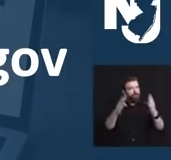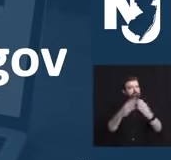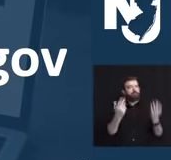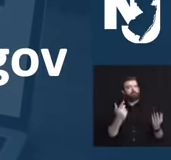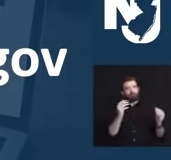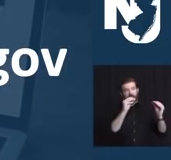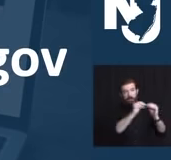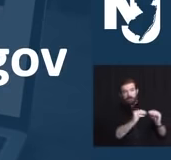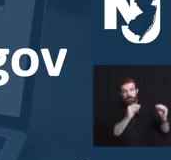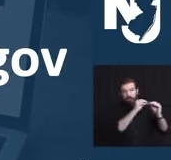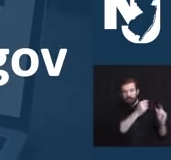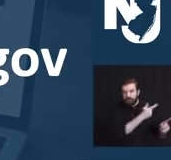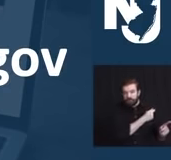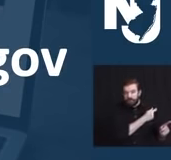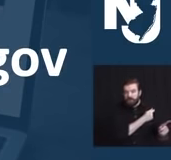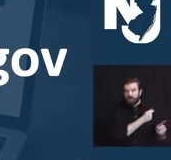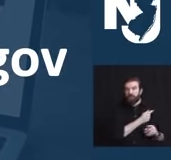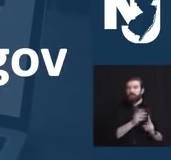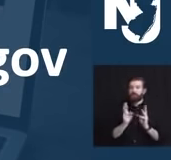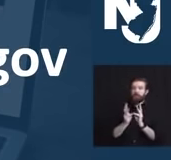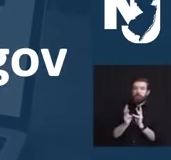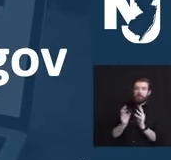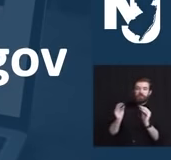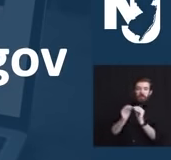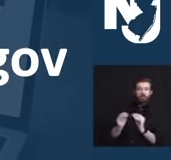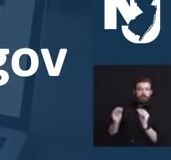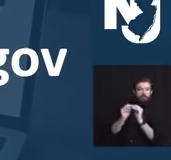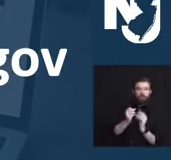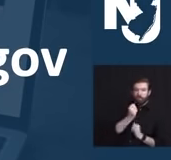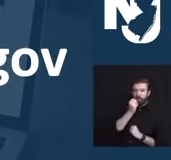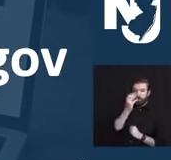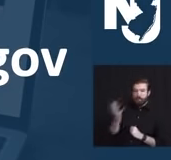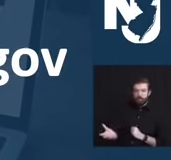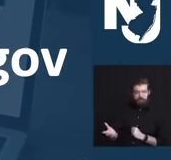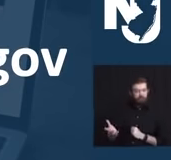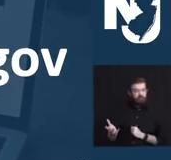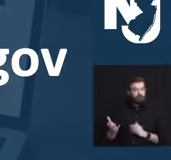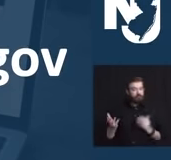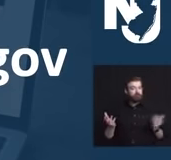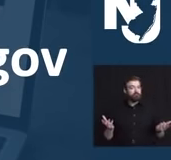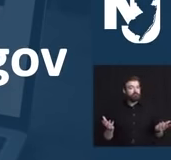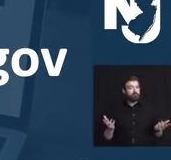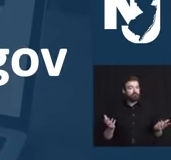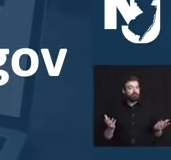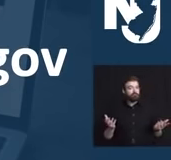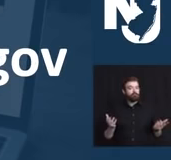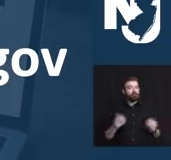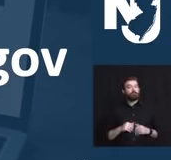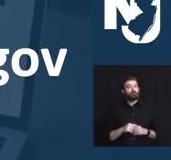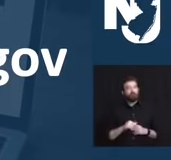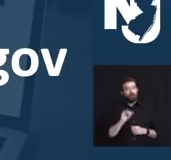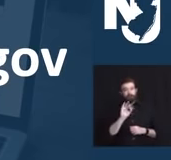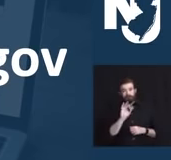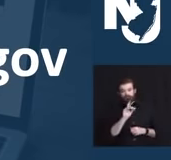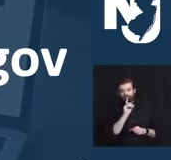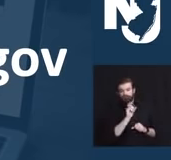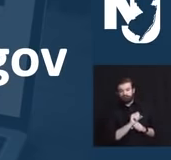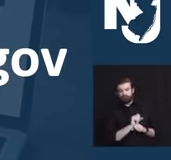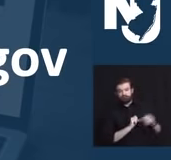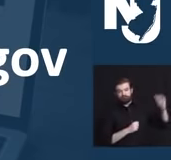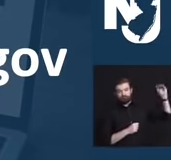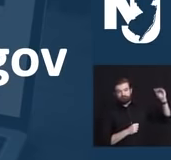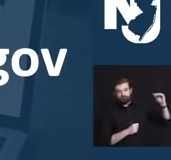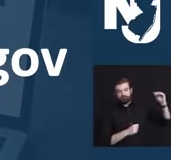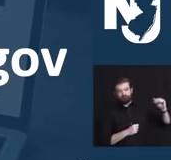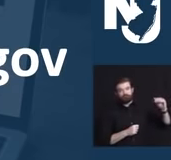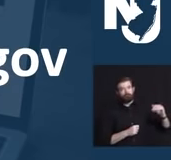vital metrics keep moving in the right directions as they have. And today, Additionally, in coordination